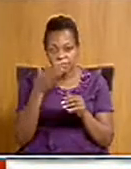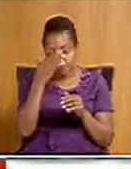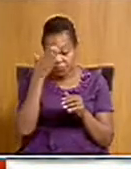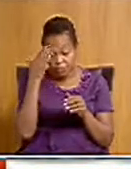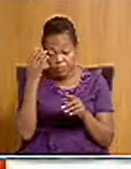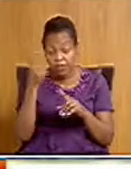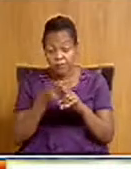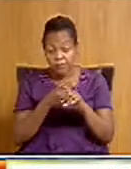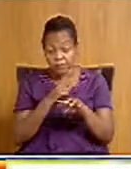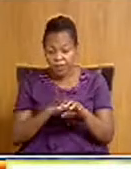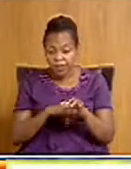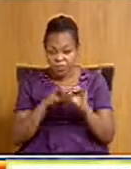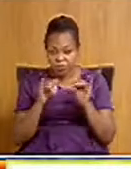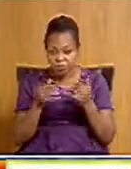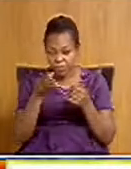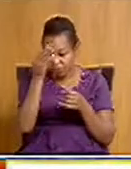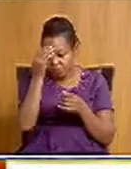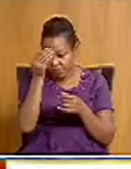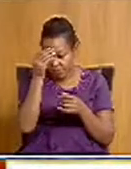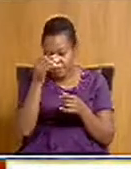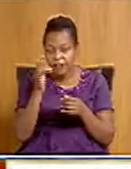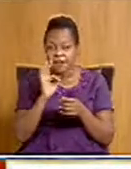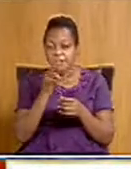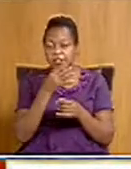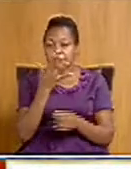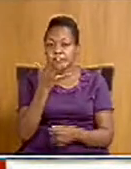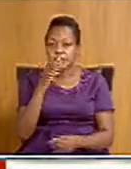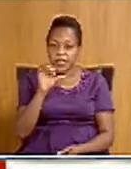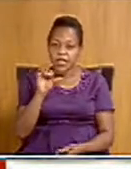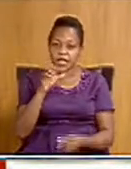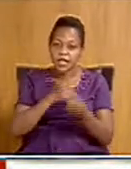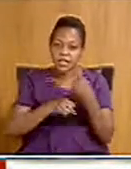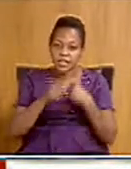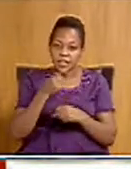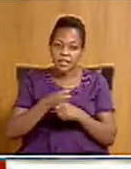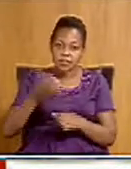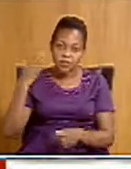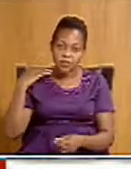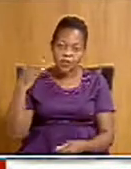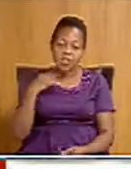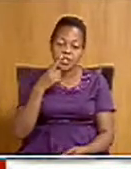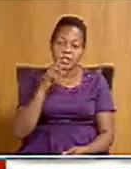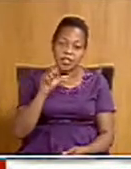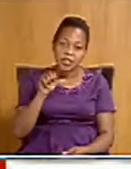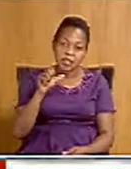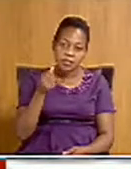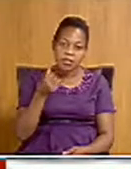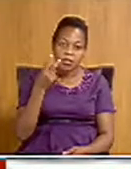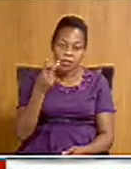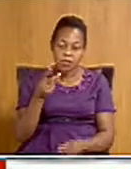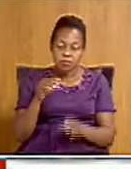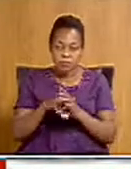learn French 59 years ago in 1962 at Ntare.